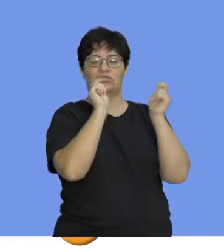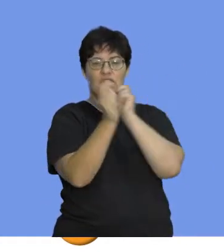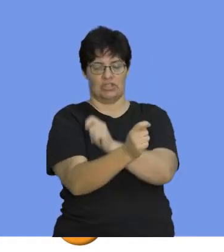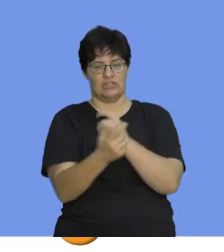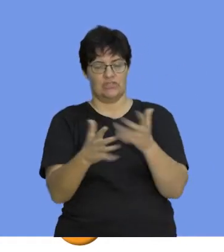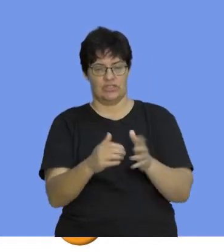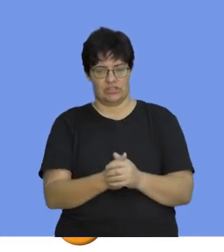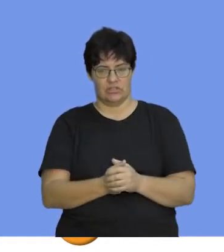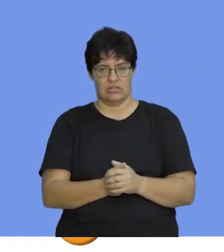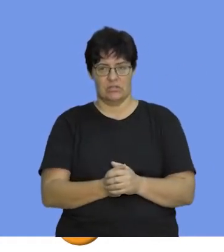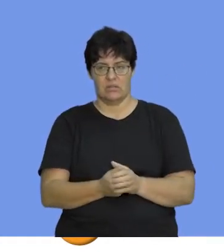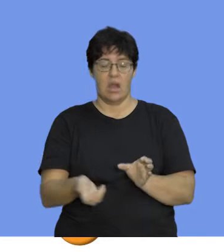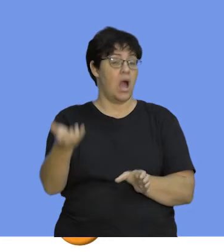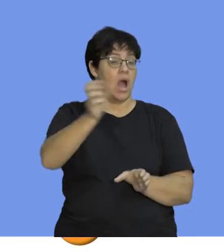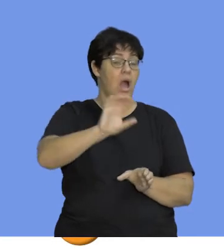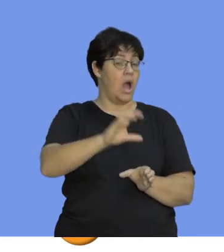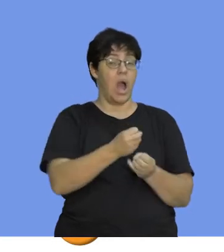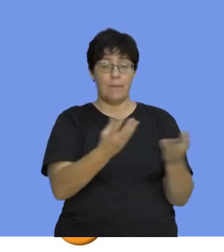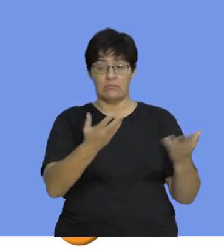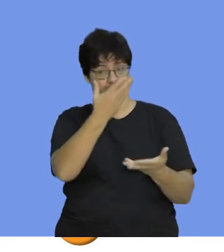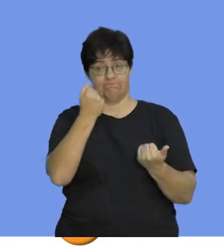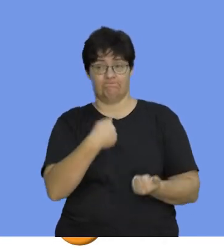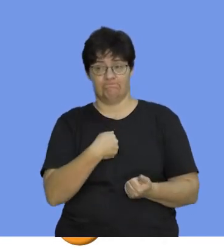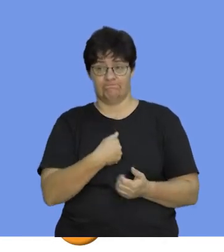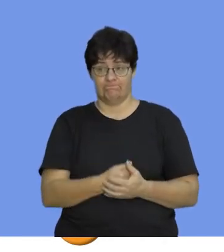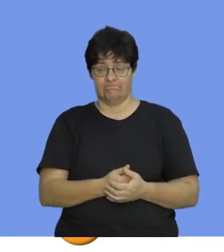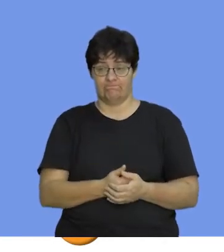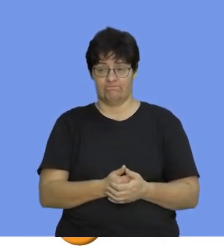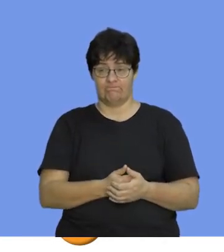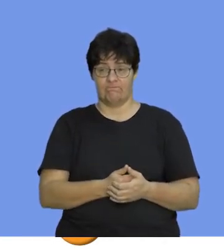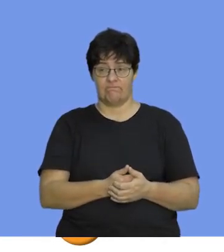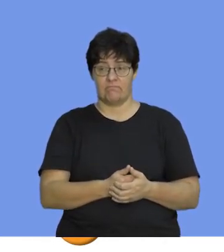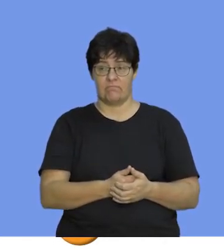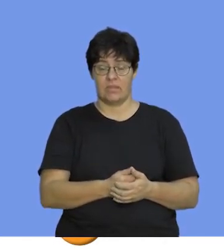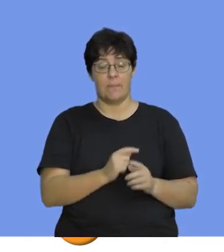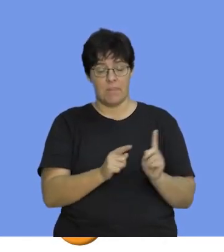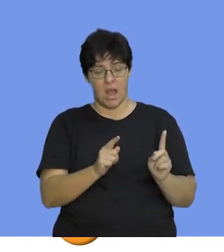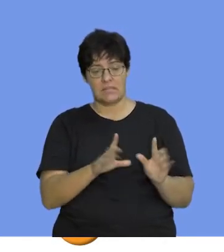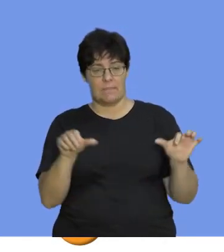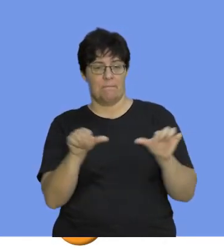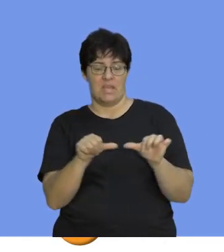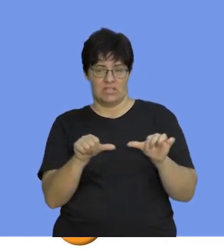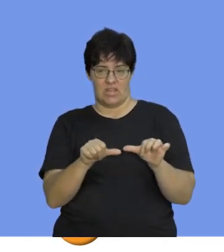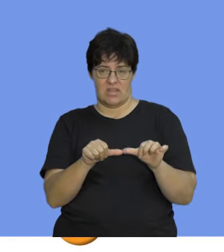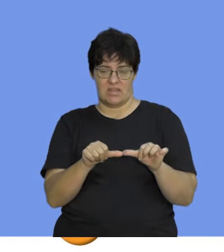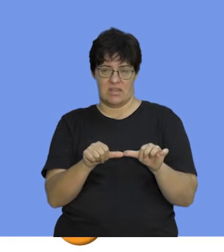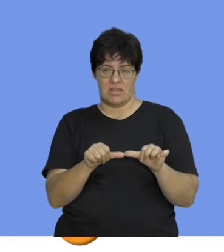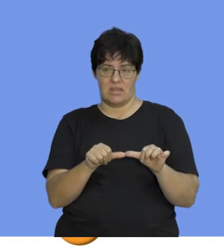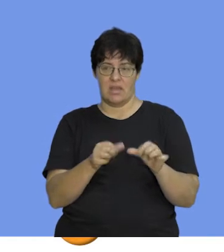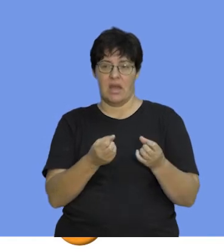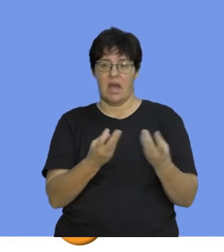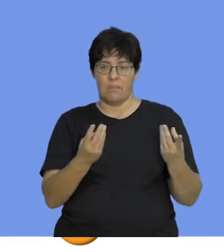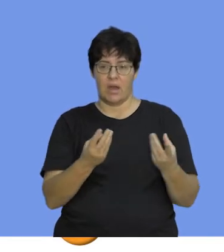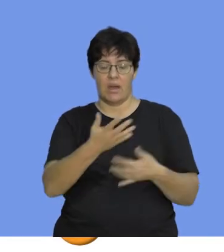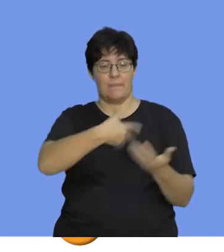change there. So we don't know how much we have added from that container, but we are able to measure how much of